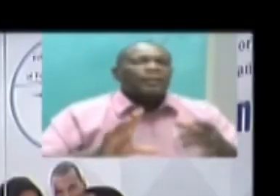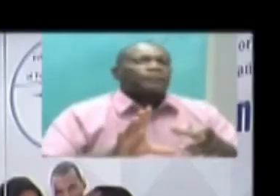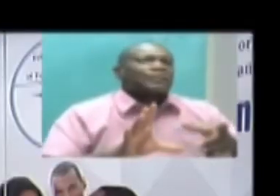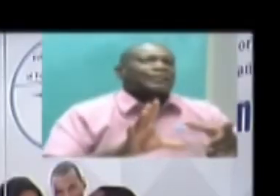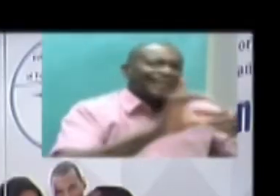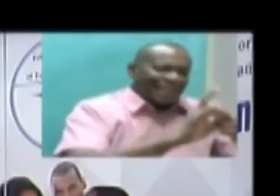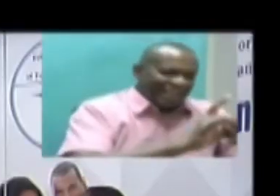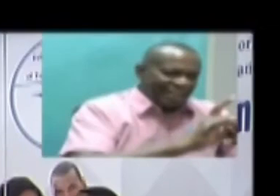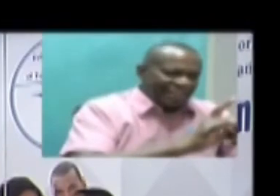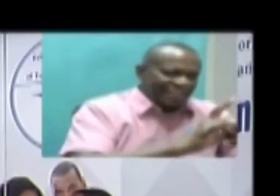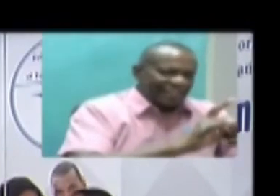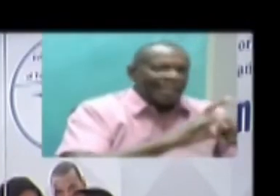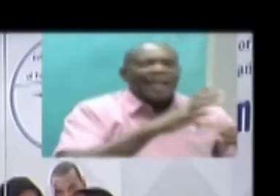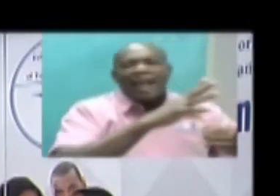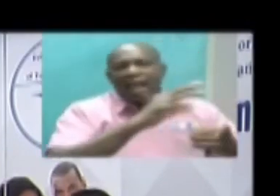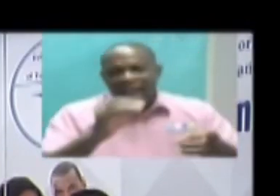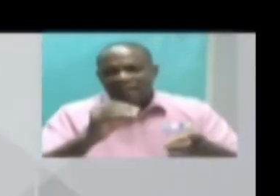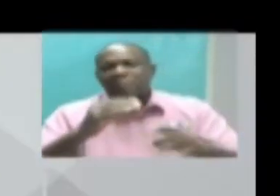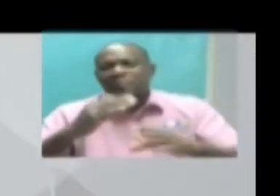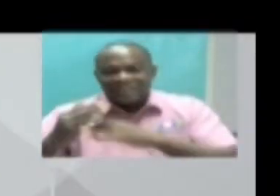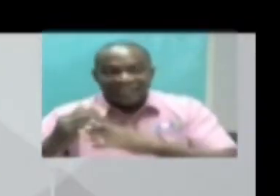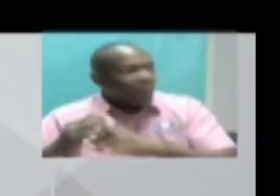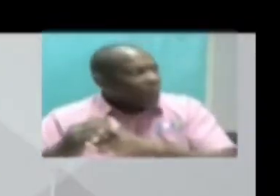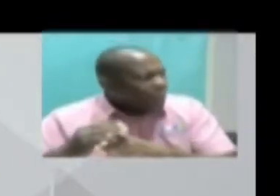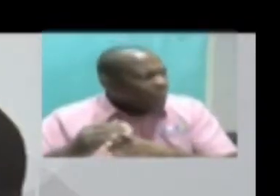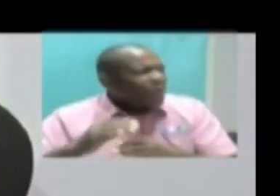Could I steal that from you? Which one?